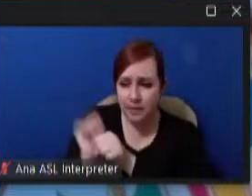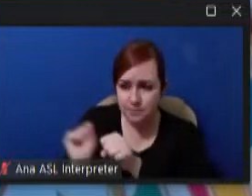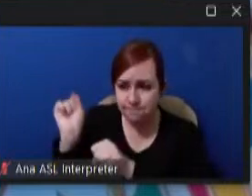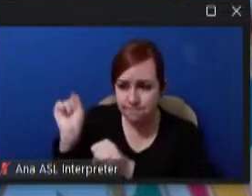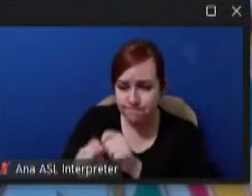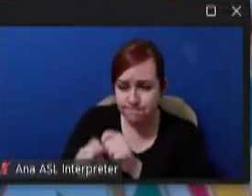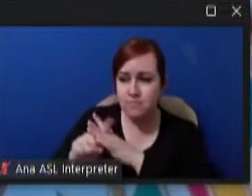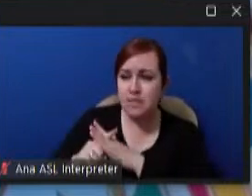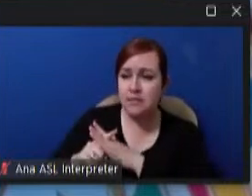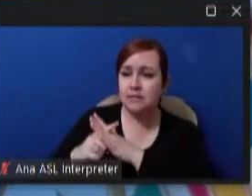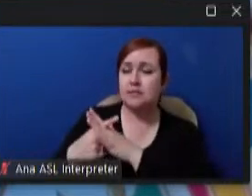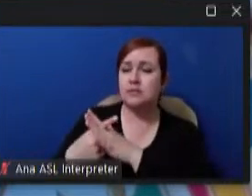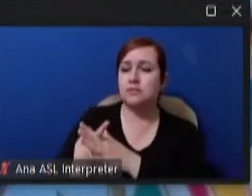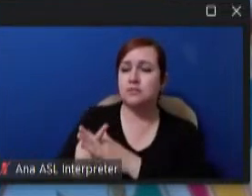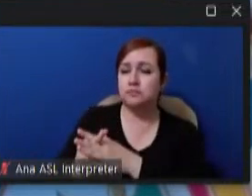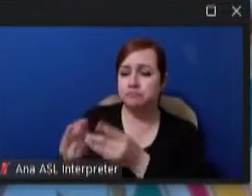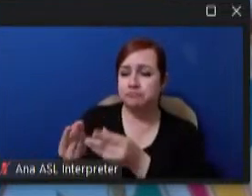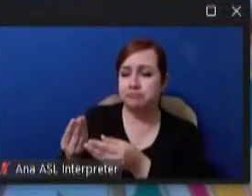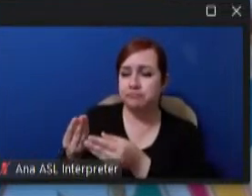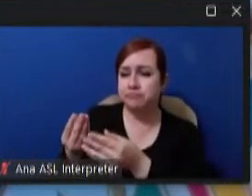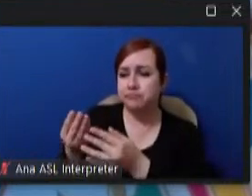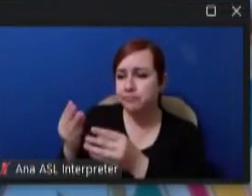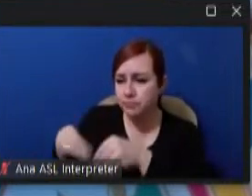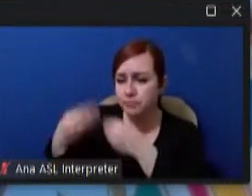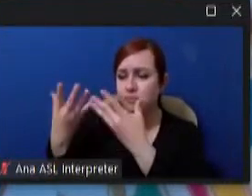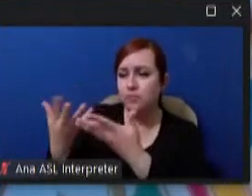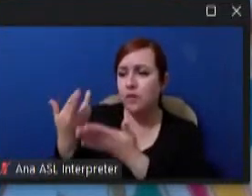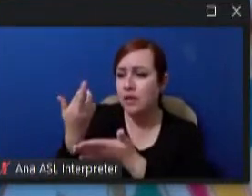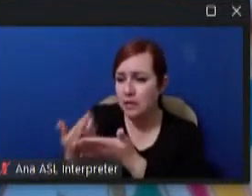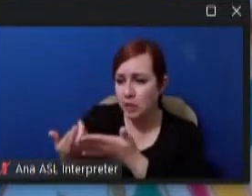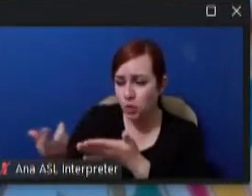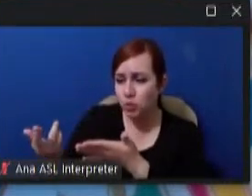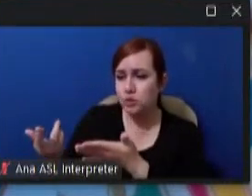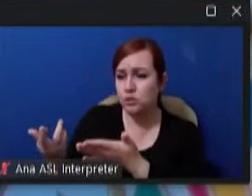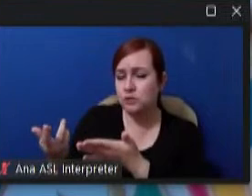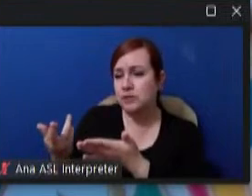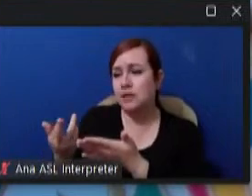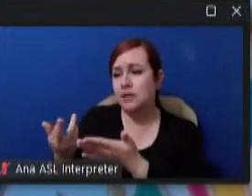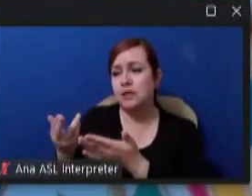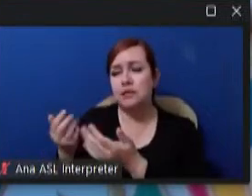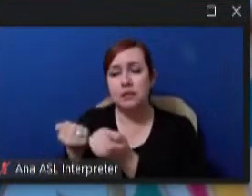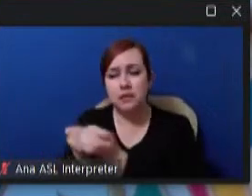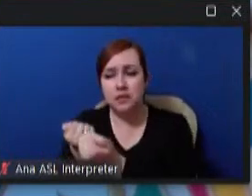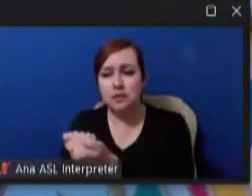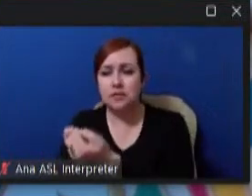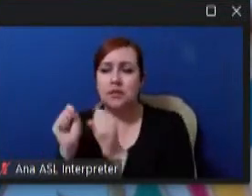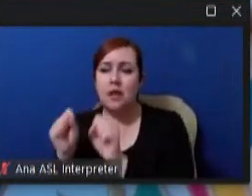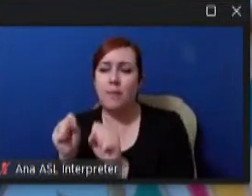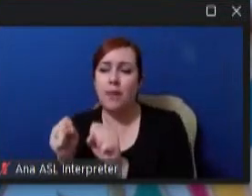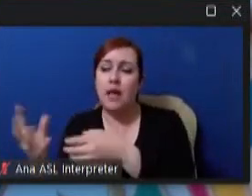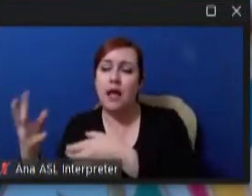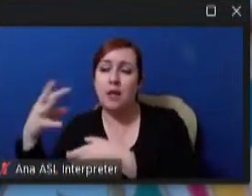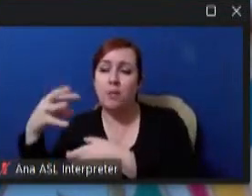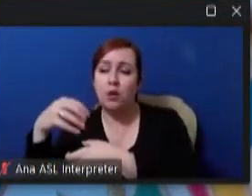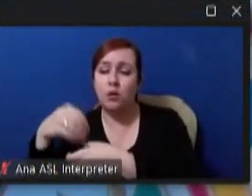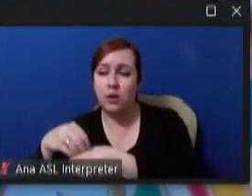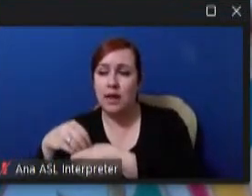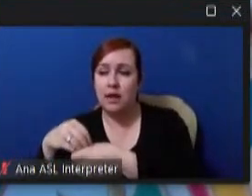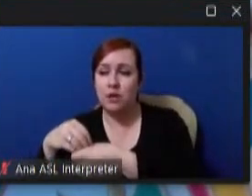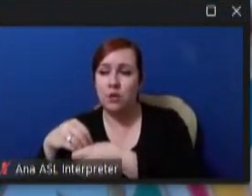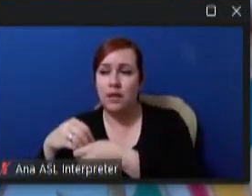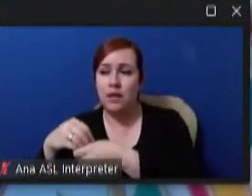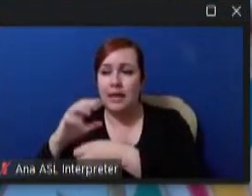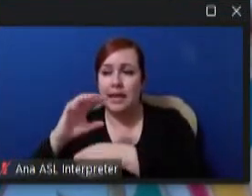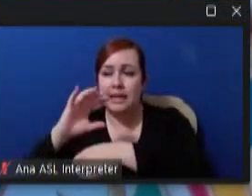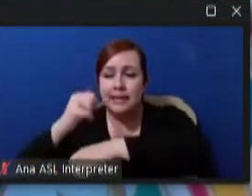these programs, these projects that you are currently implementing and trying to fund and look for the budget